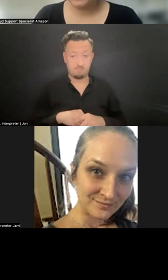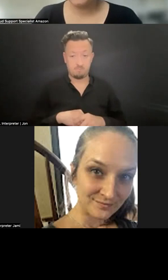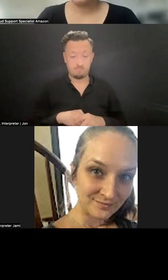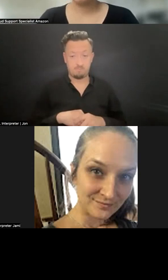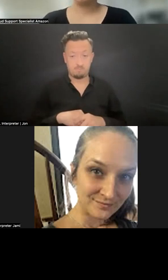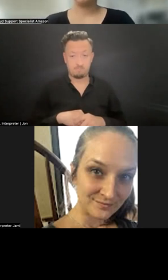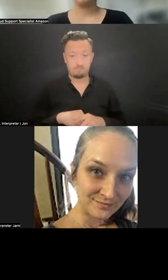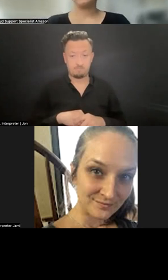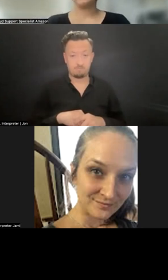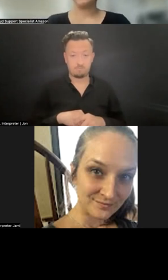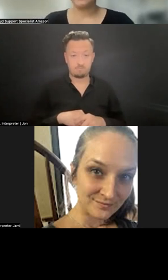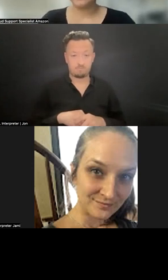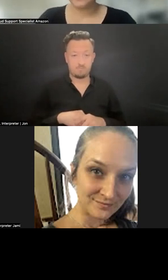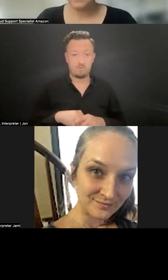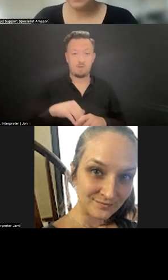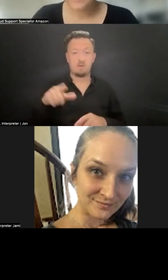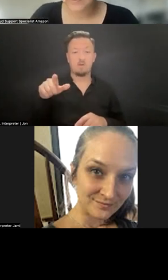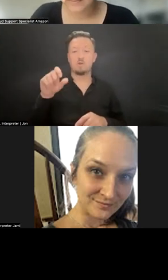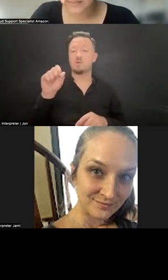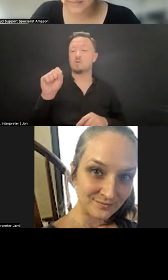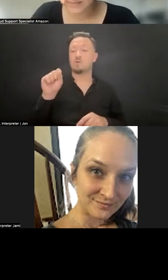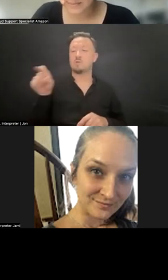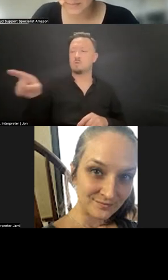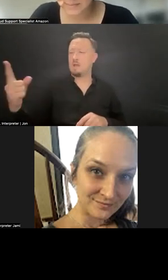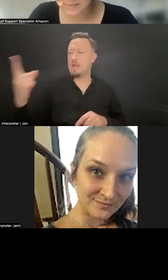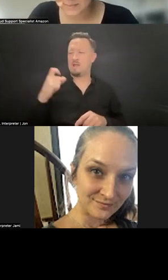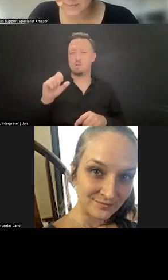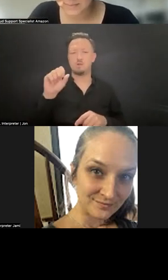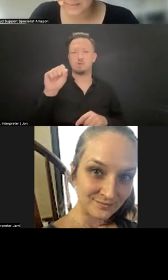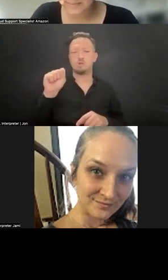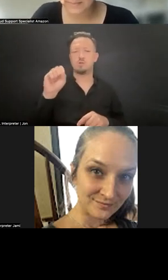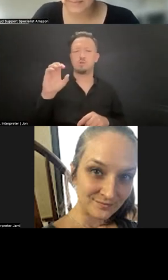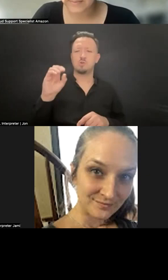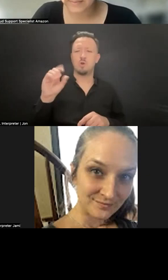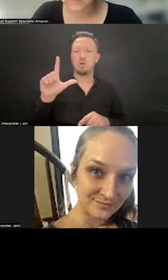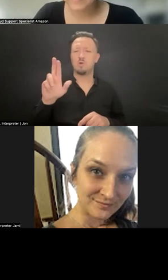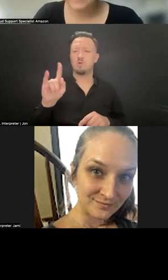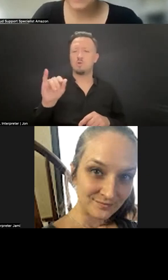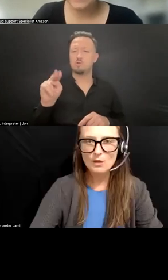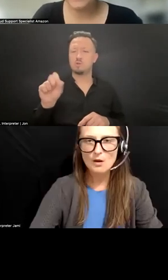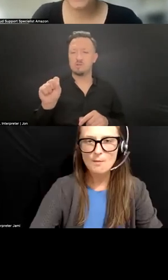So is solutions architect the highest? Let me make this a little bigger.